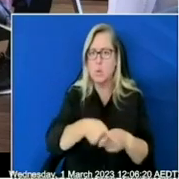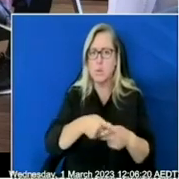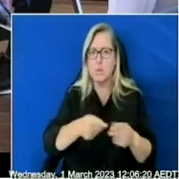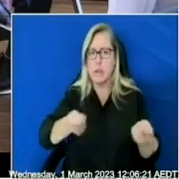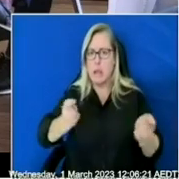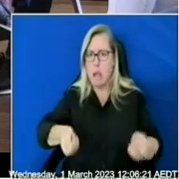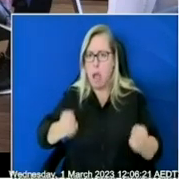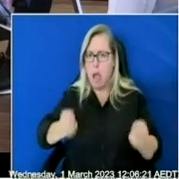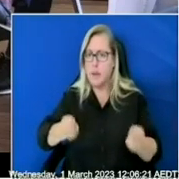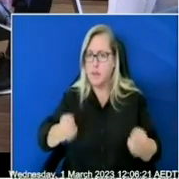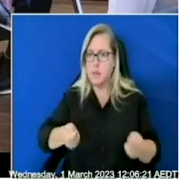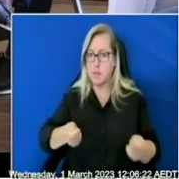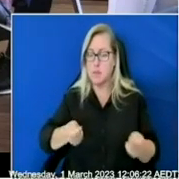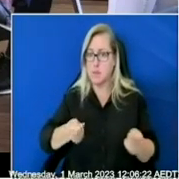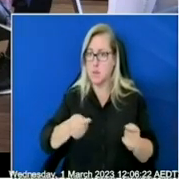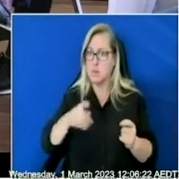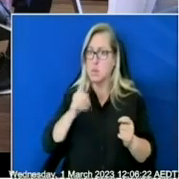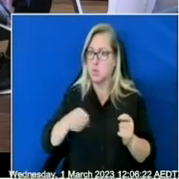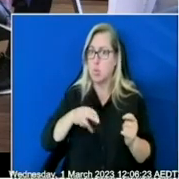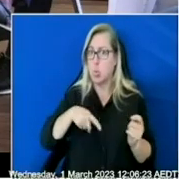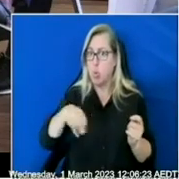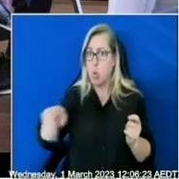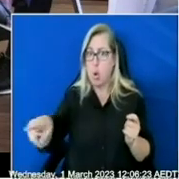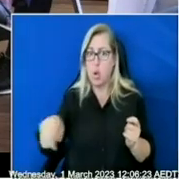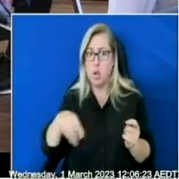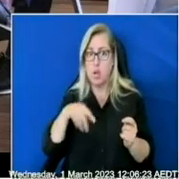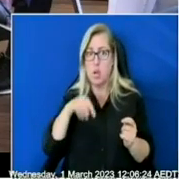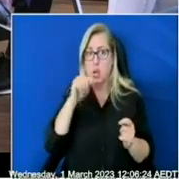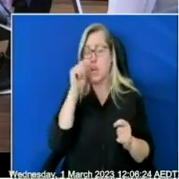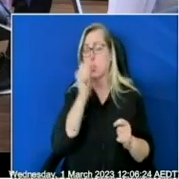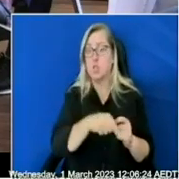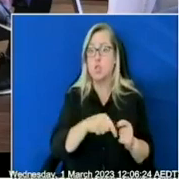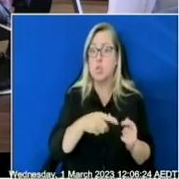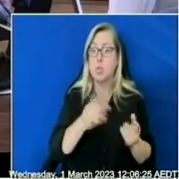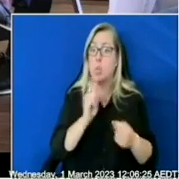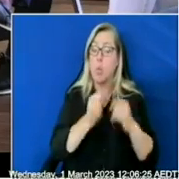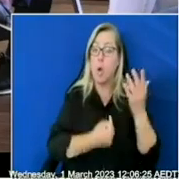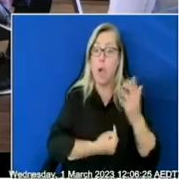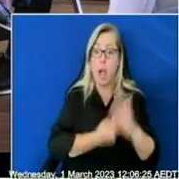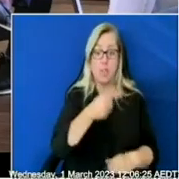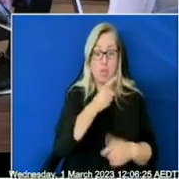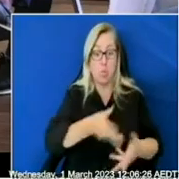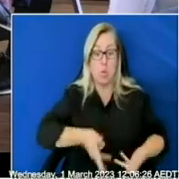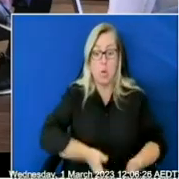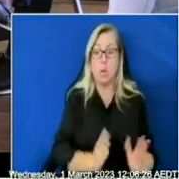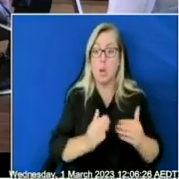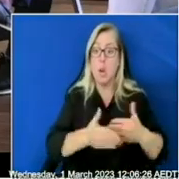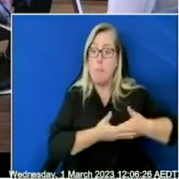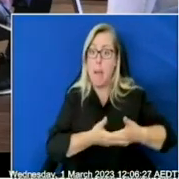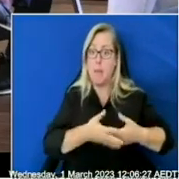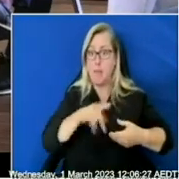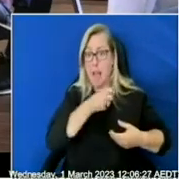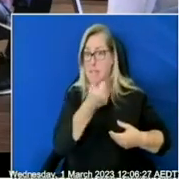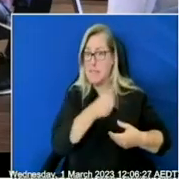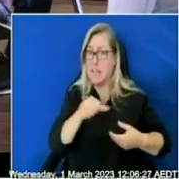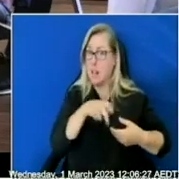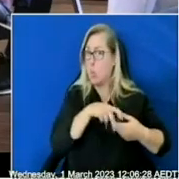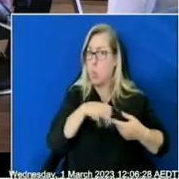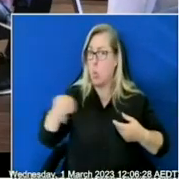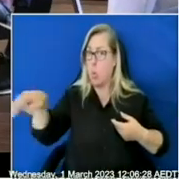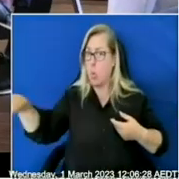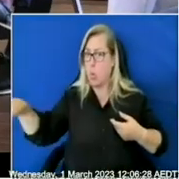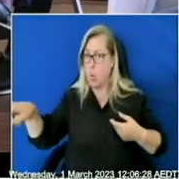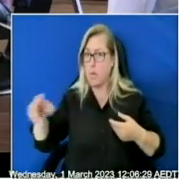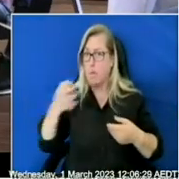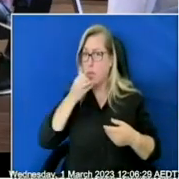she's having babies in between. She's still going in town, walking back. It's a lot of walking, I think. Yeah. Yeah, we got days. Only Annie Jones walked